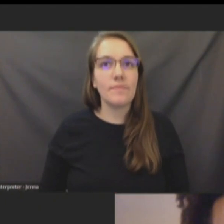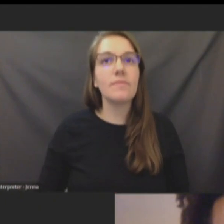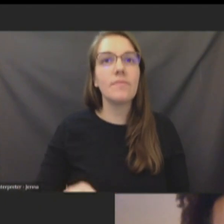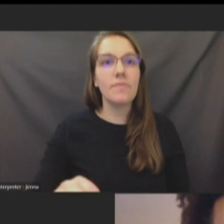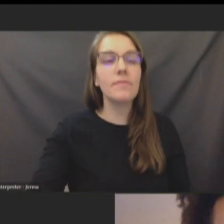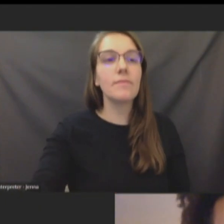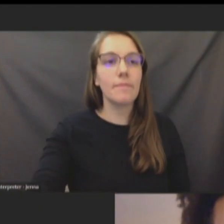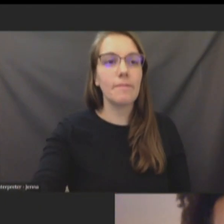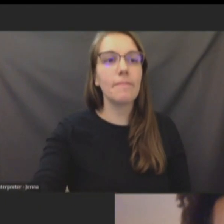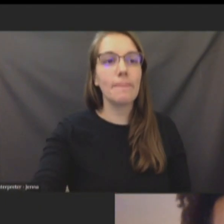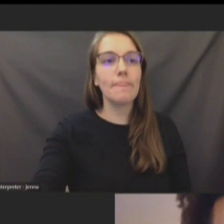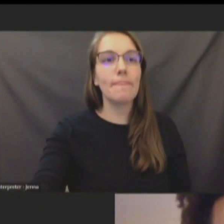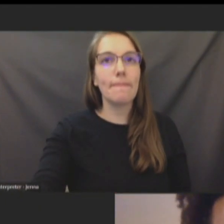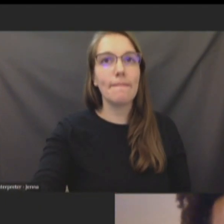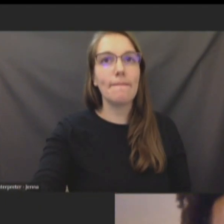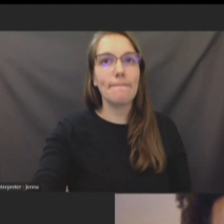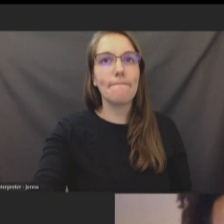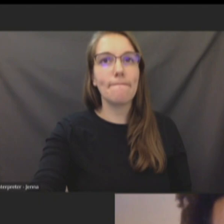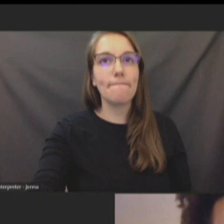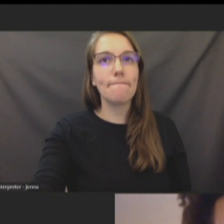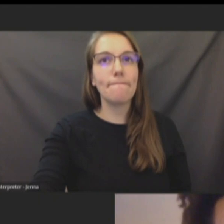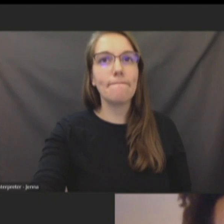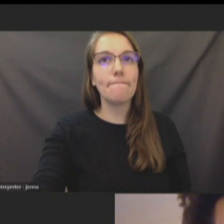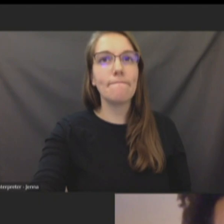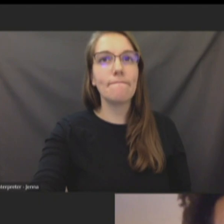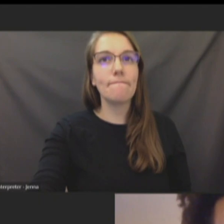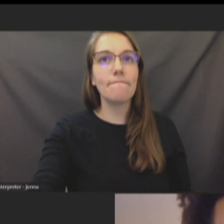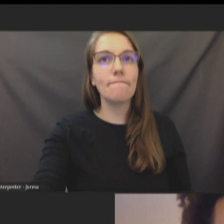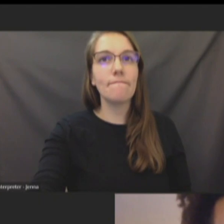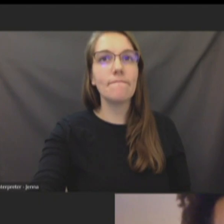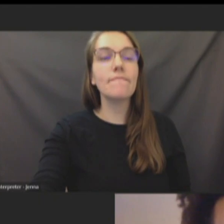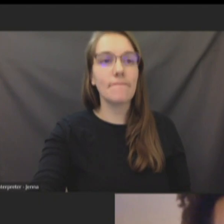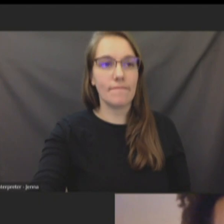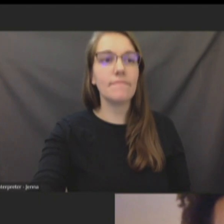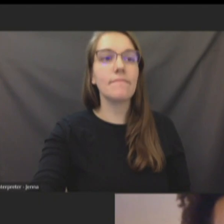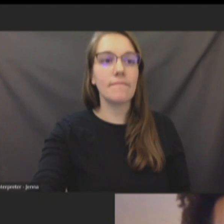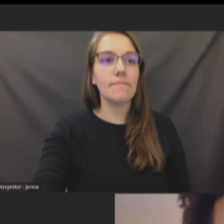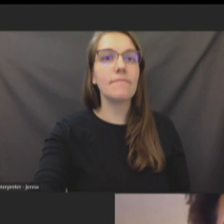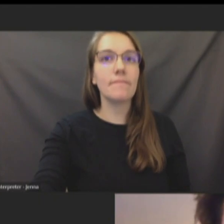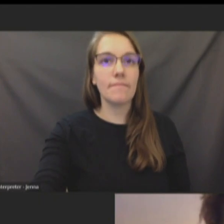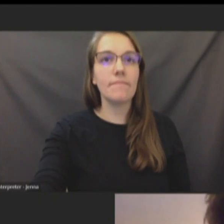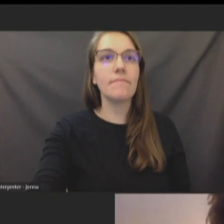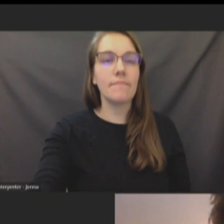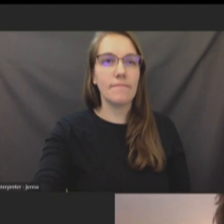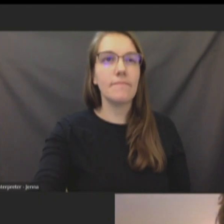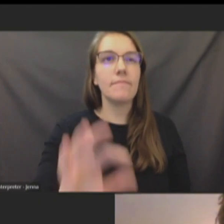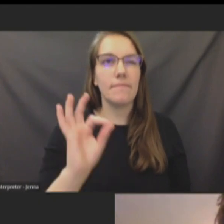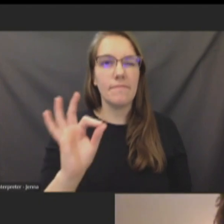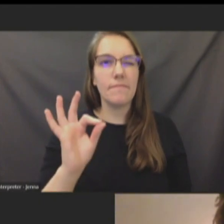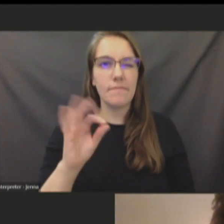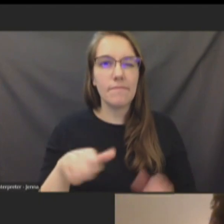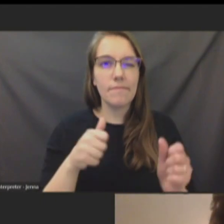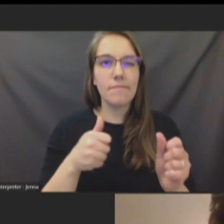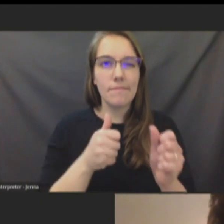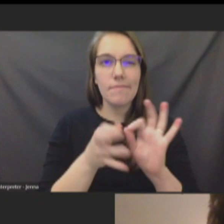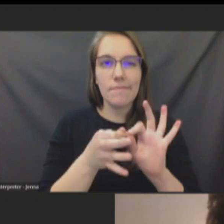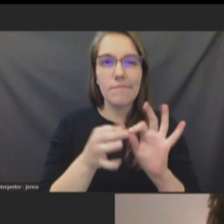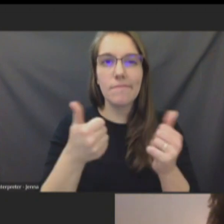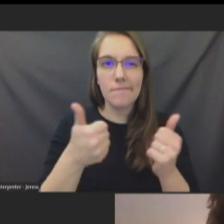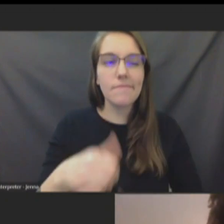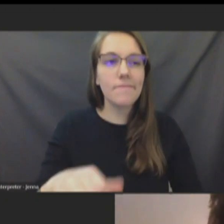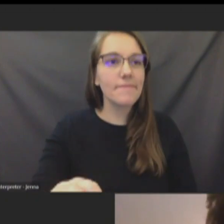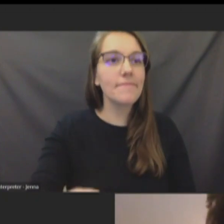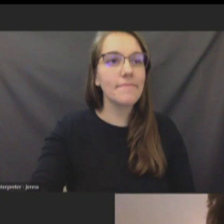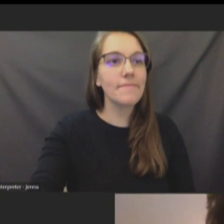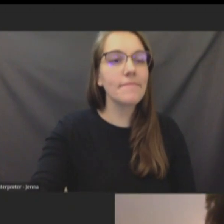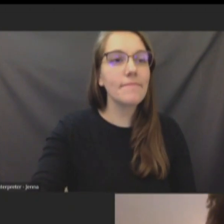And when we get those funds. So I don't know what other funds are available that you would provide as well.